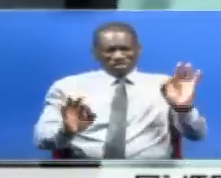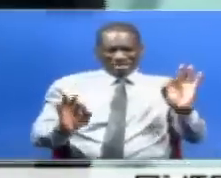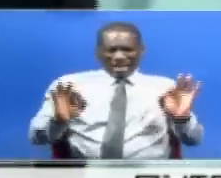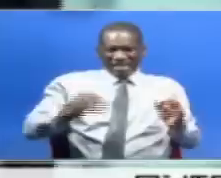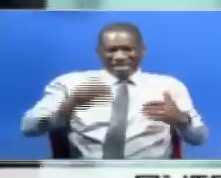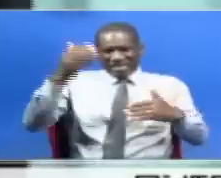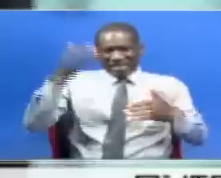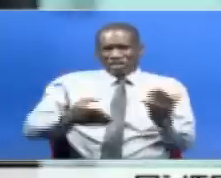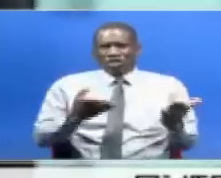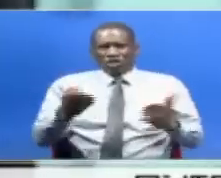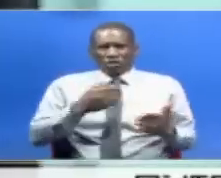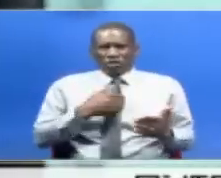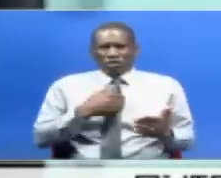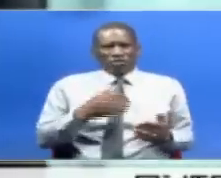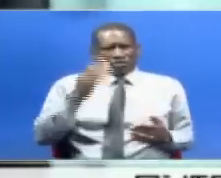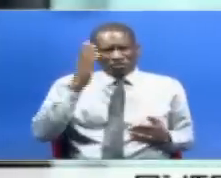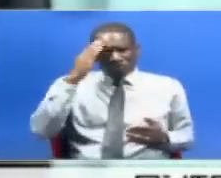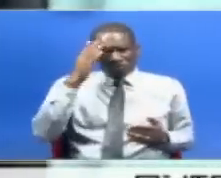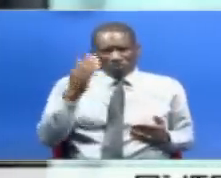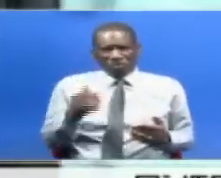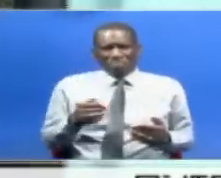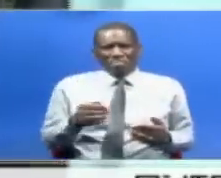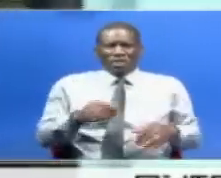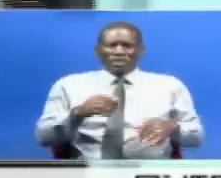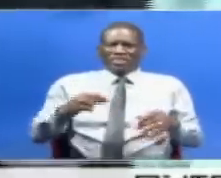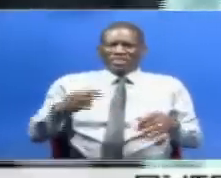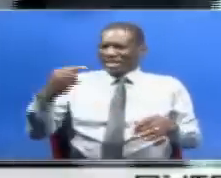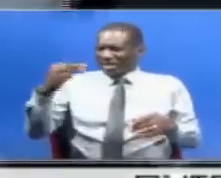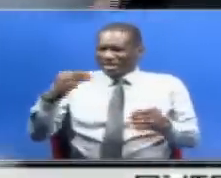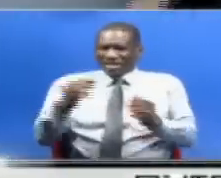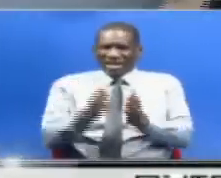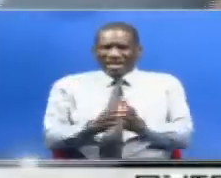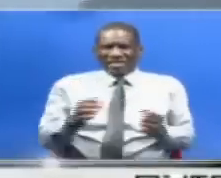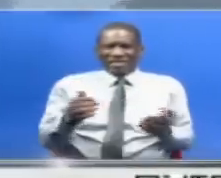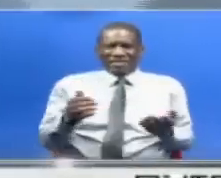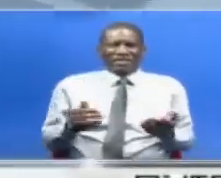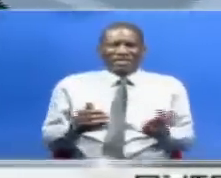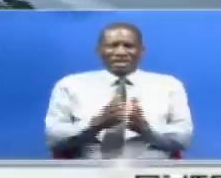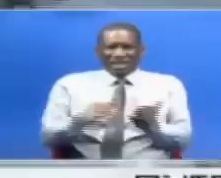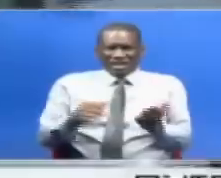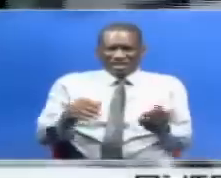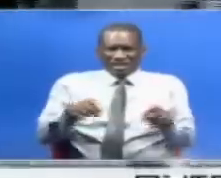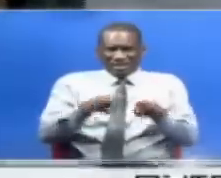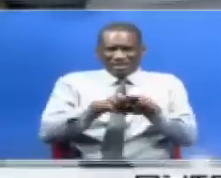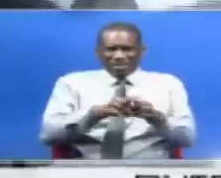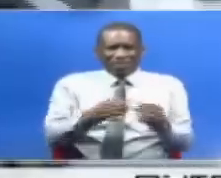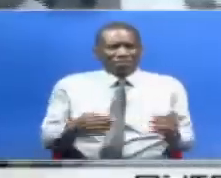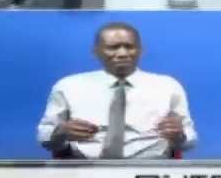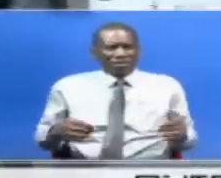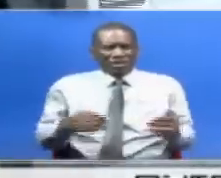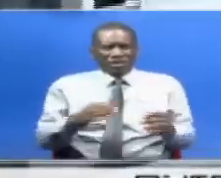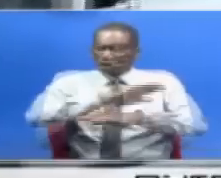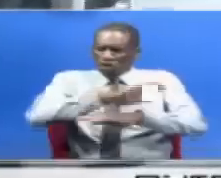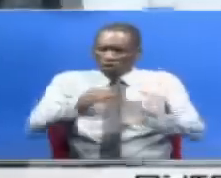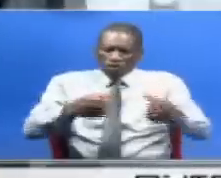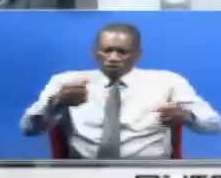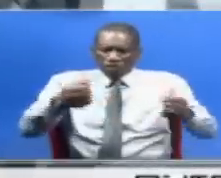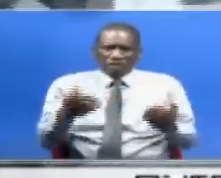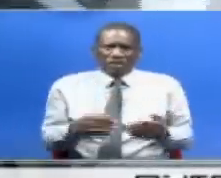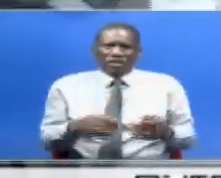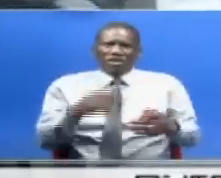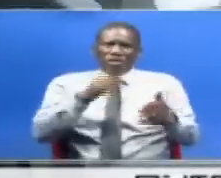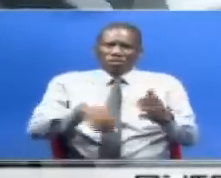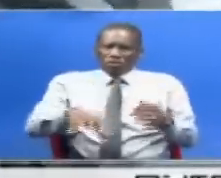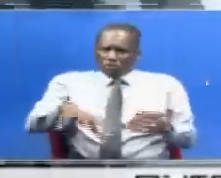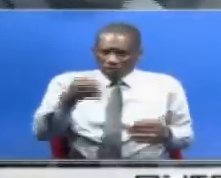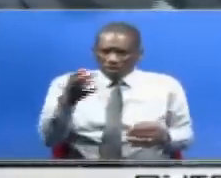where you have the light gray and a bit of light gray, and the same is replicated across. What you find